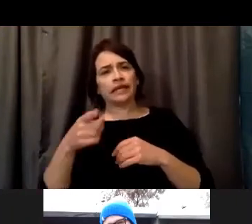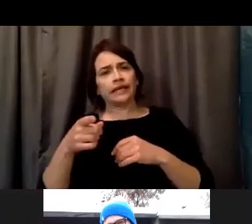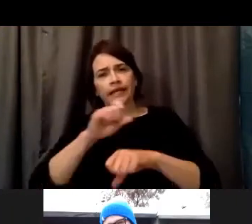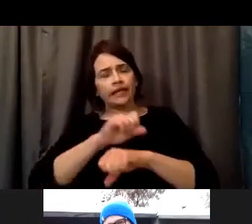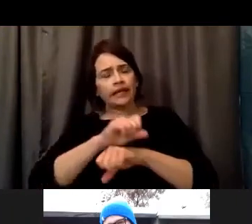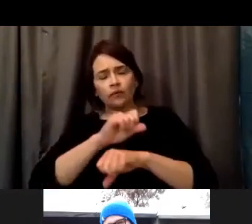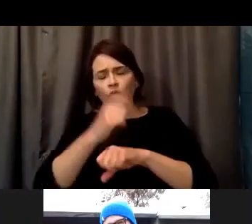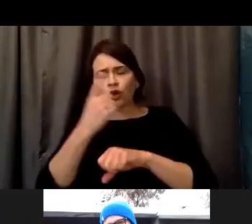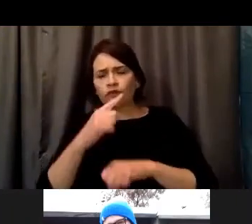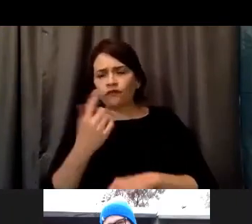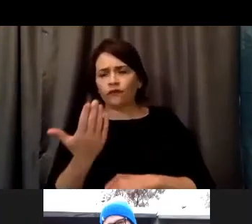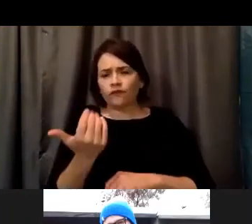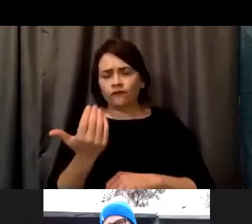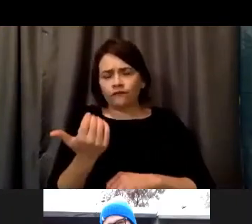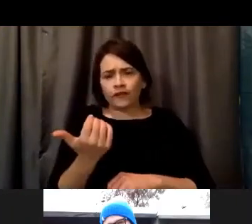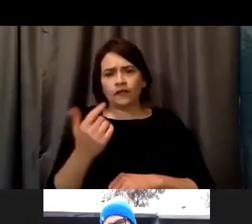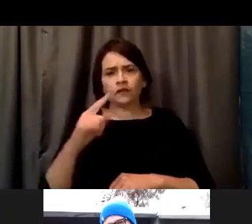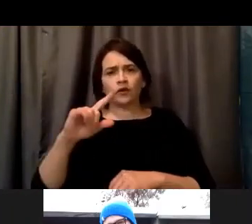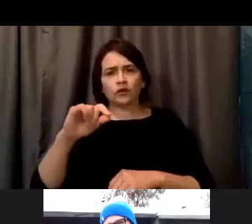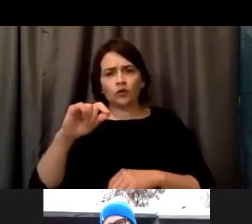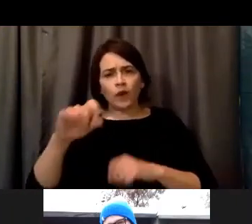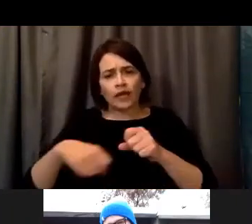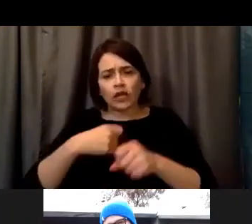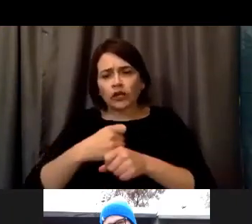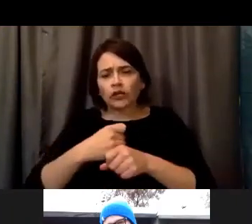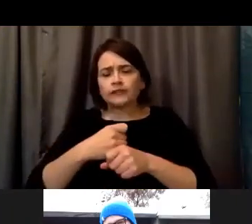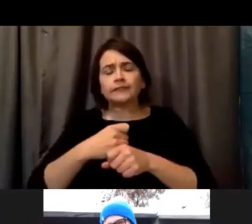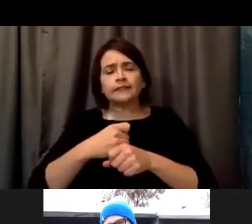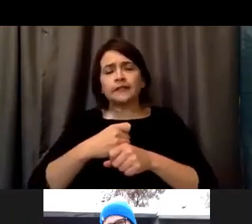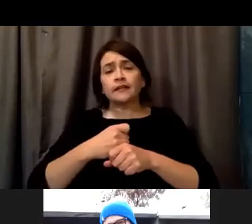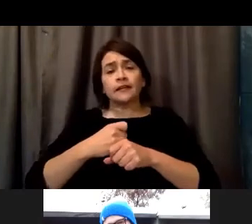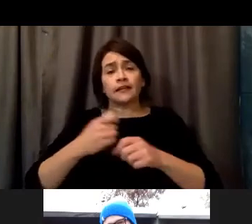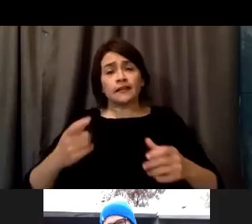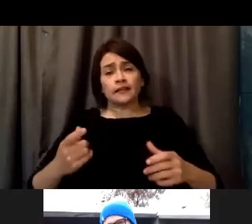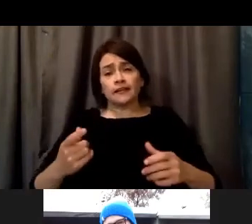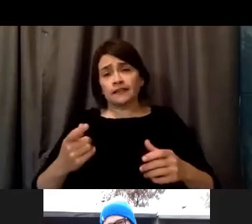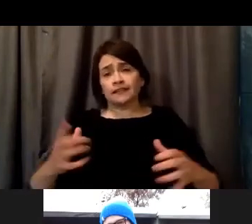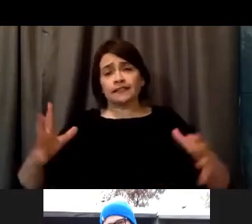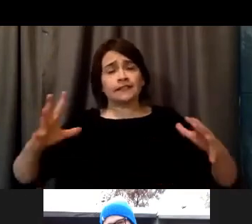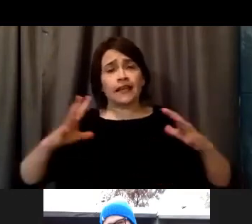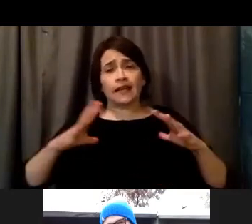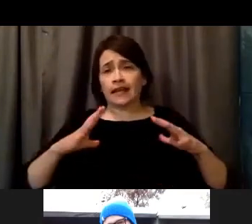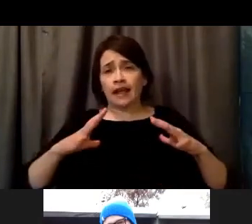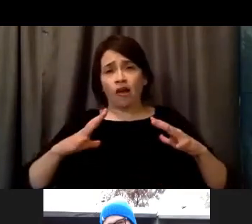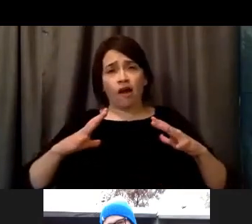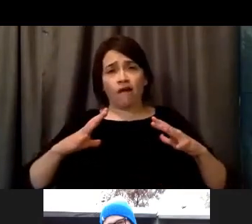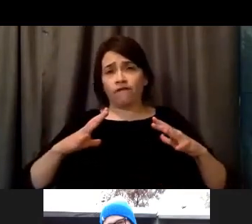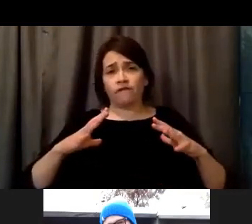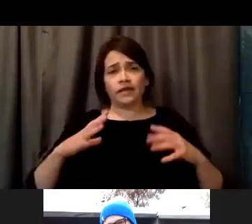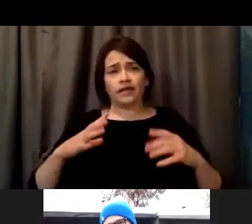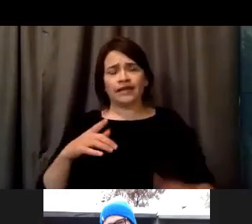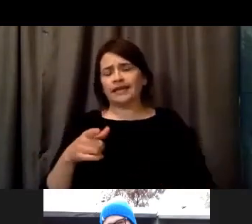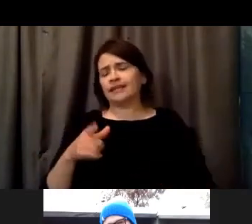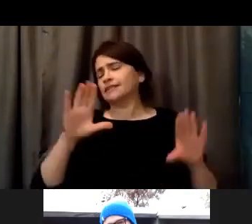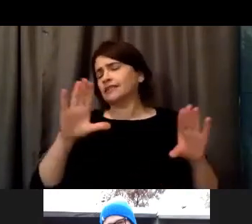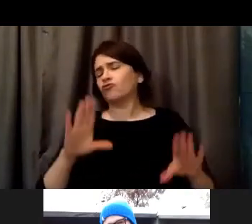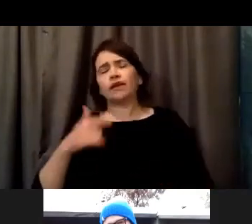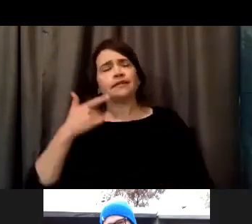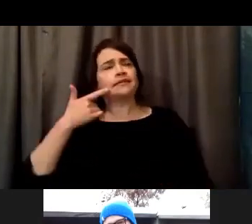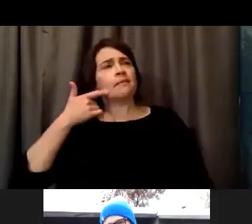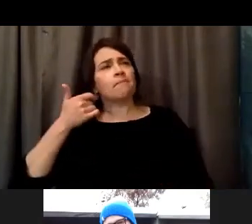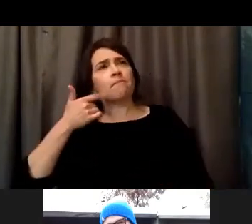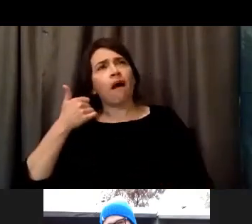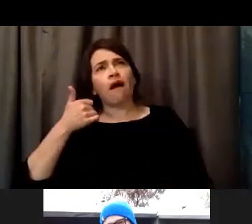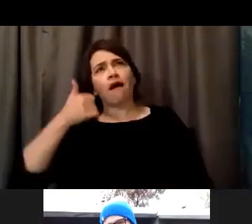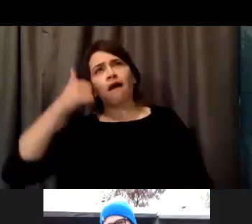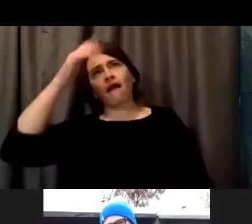20 years, didn't take a single day off of work. And he's the greatest Hmong guy that I've ever met.